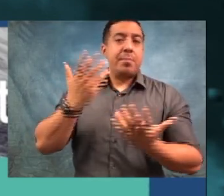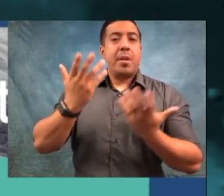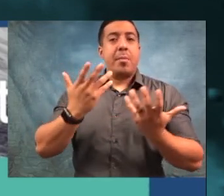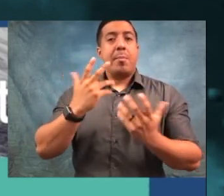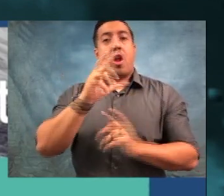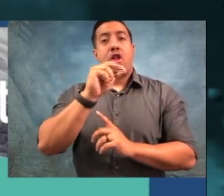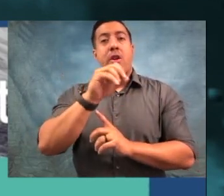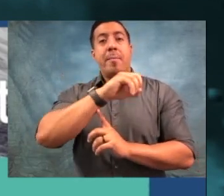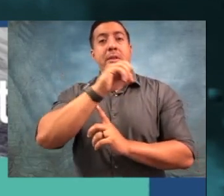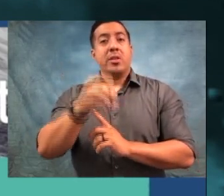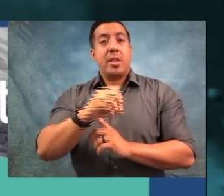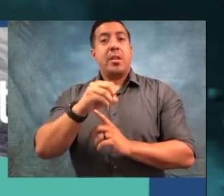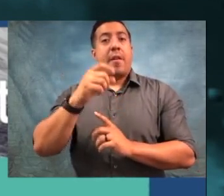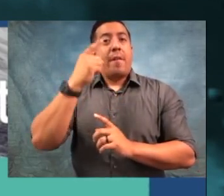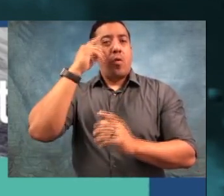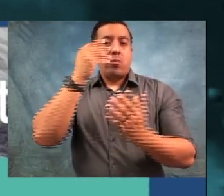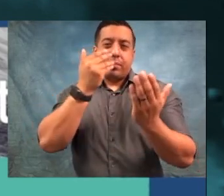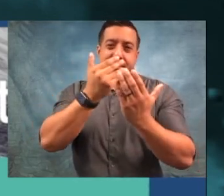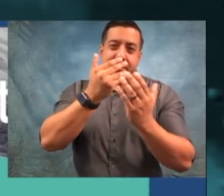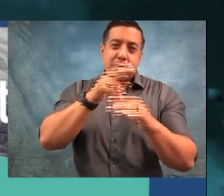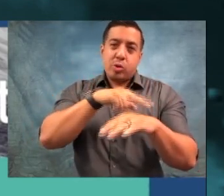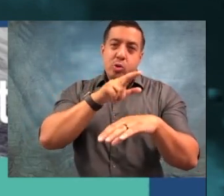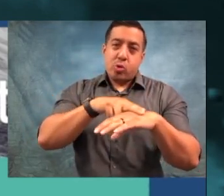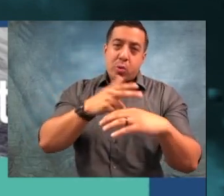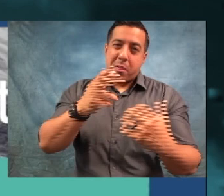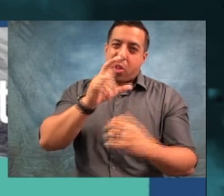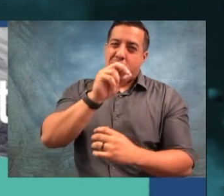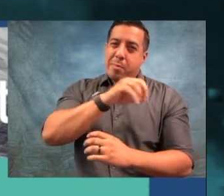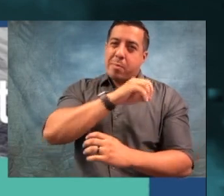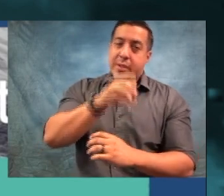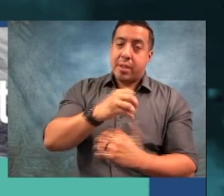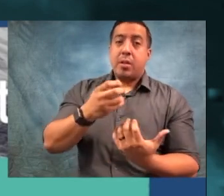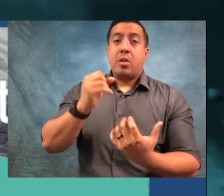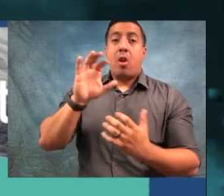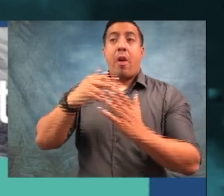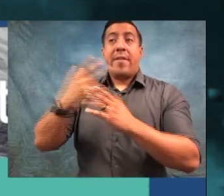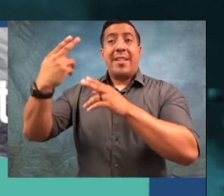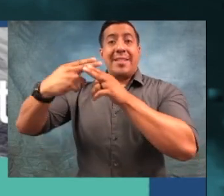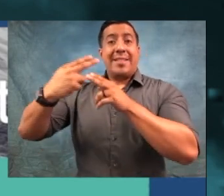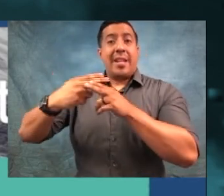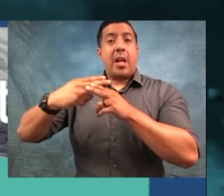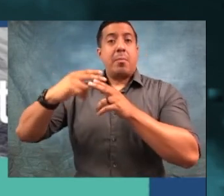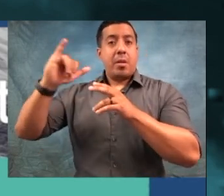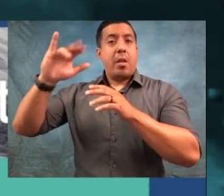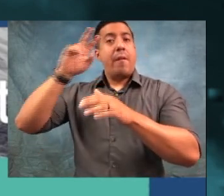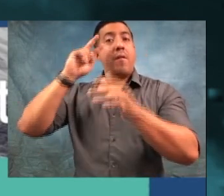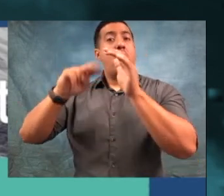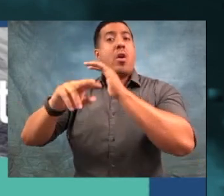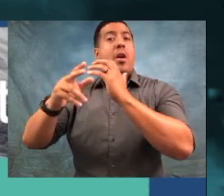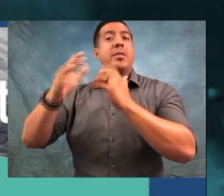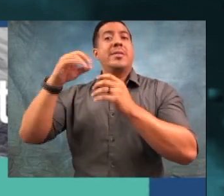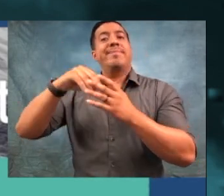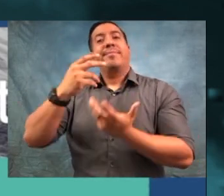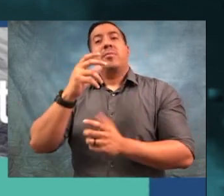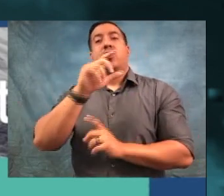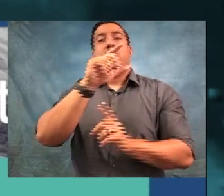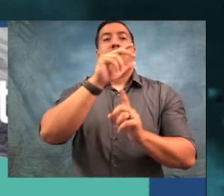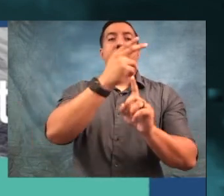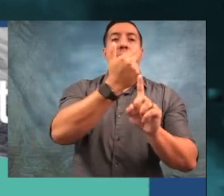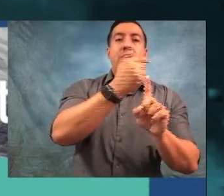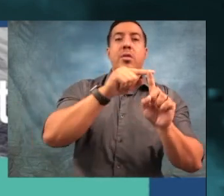season, perhaps 30% chance of near normal, and so the named storms